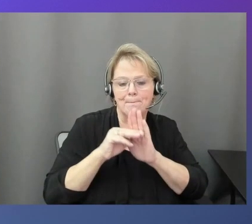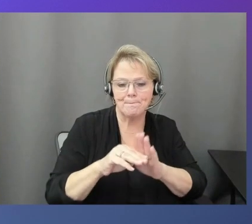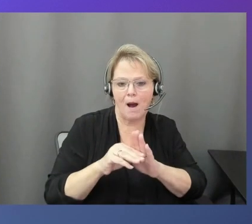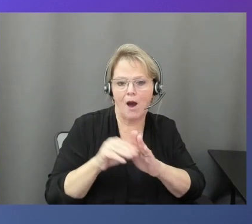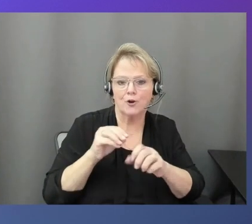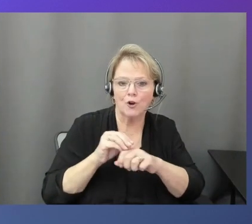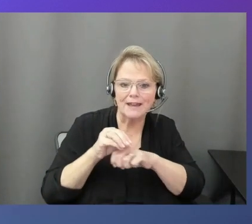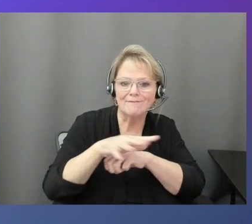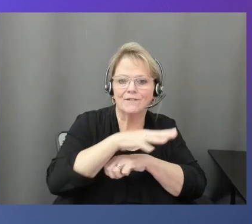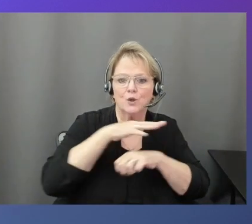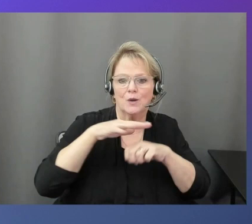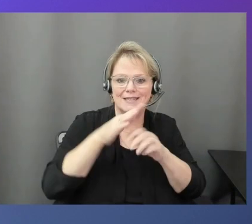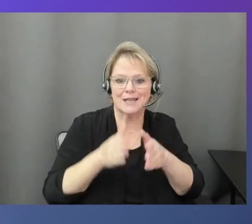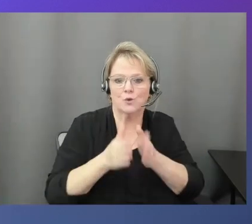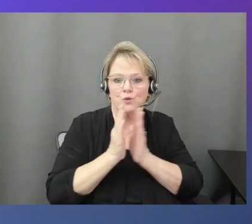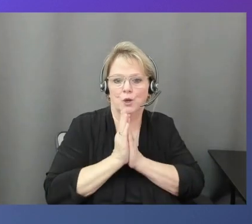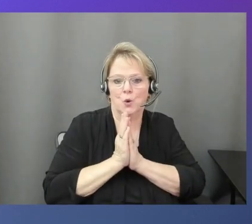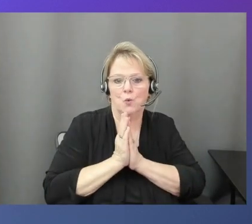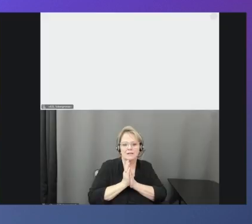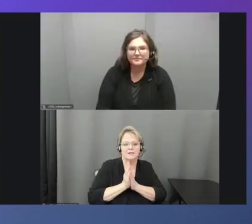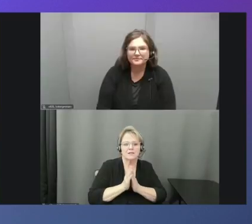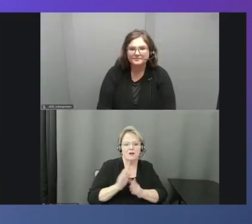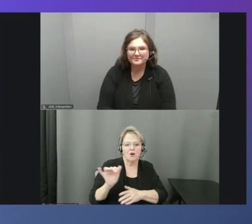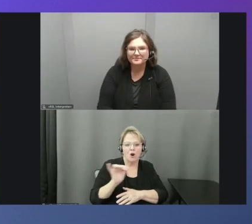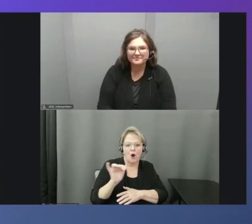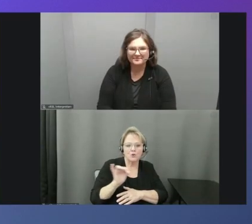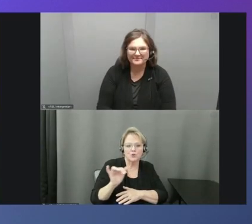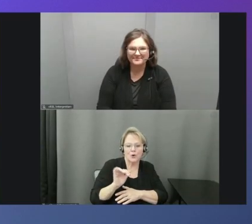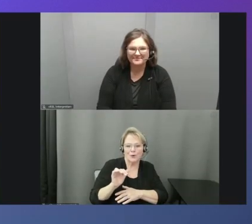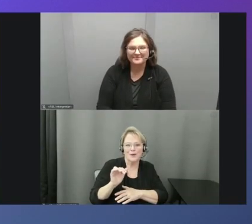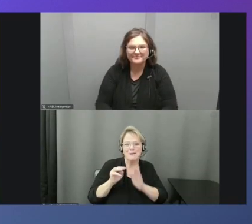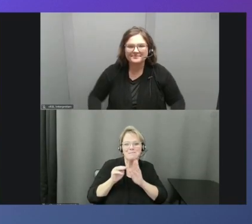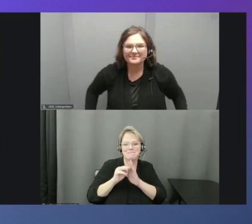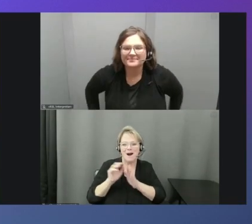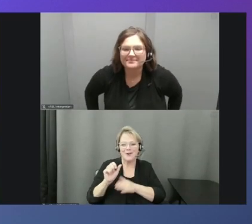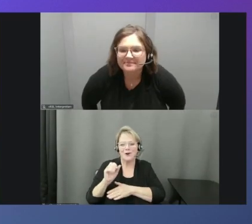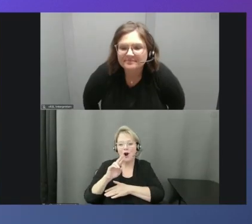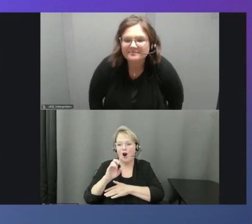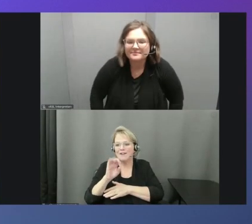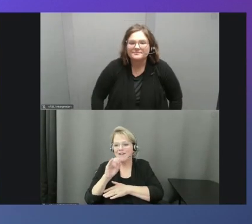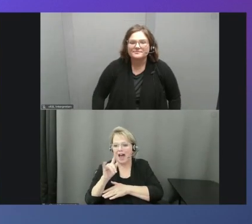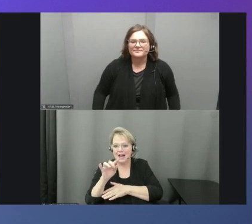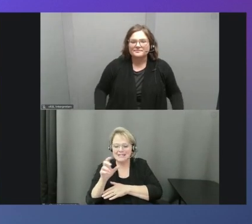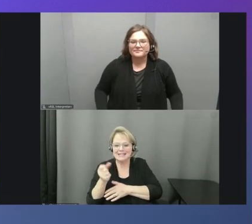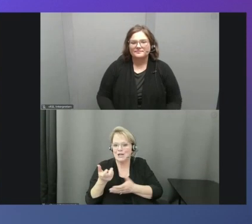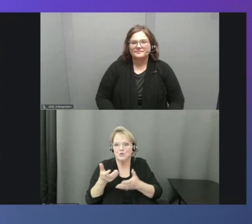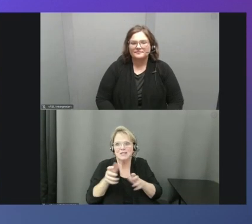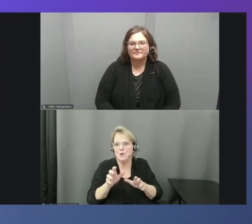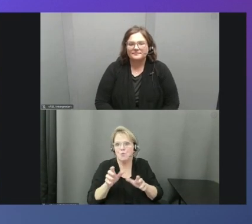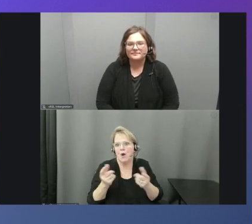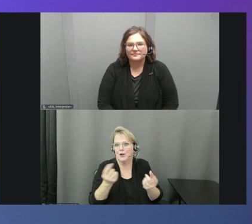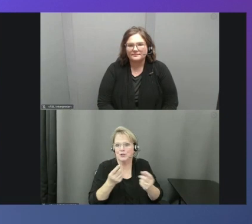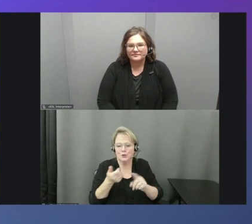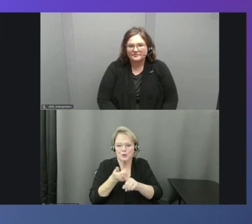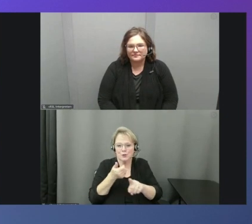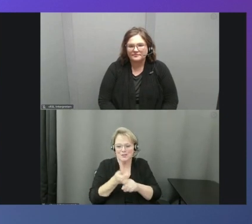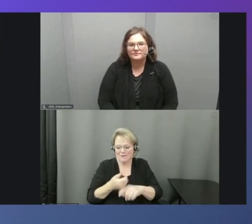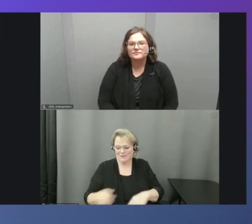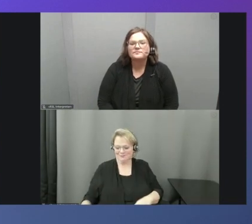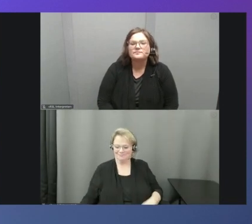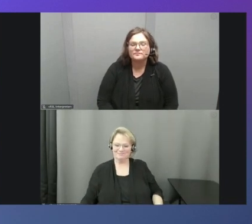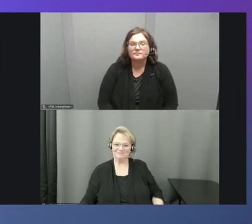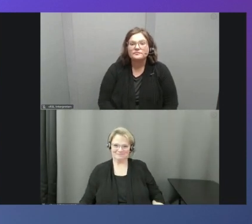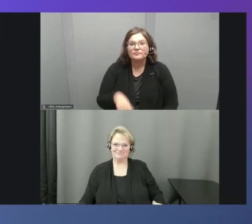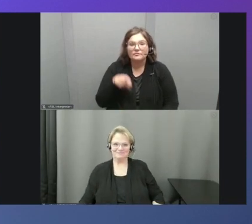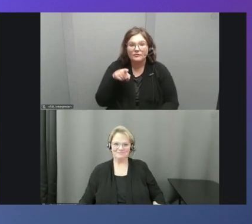the pre-trained work, or the undifferentiated heavy lifting for ML that you didn't want to do. But you also get the compute orchestration in that it's